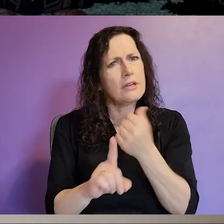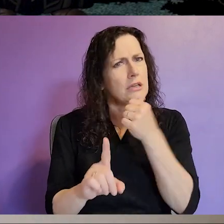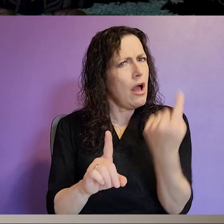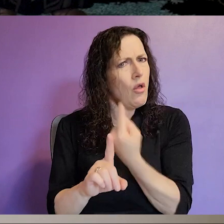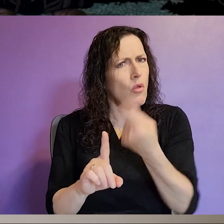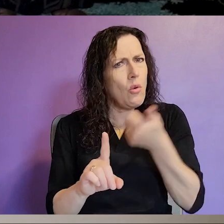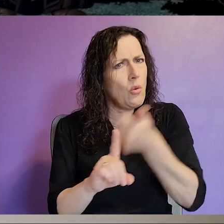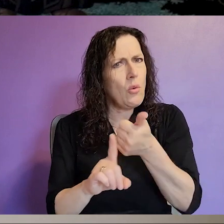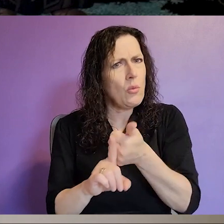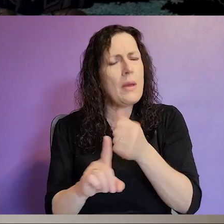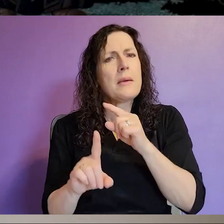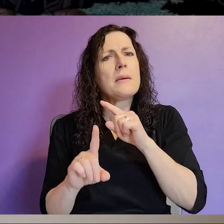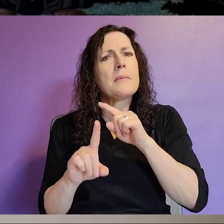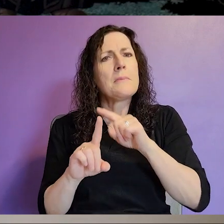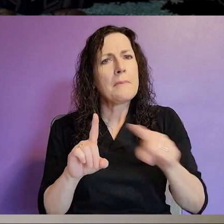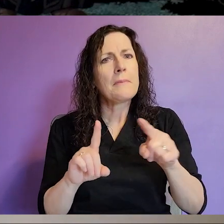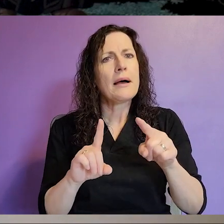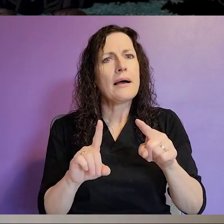to ourselves,